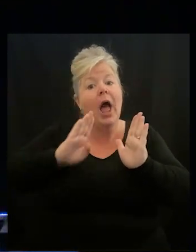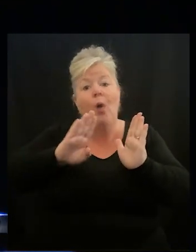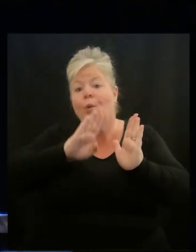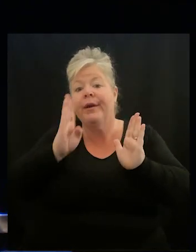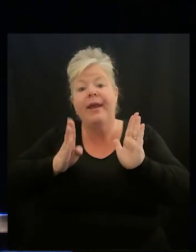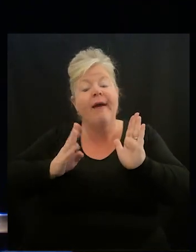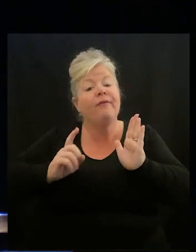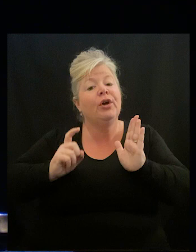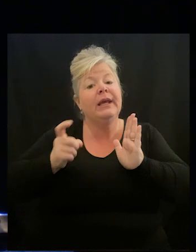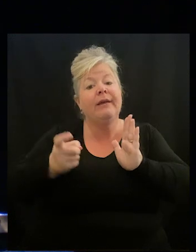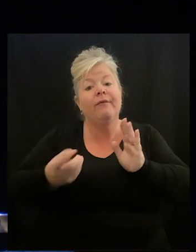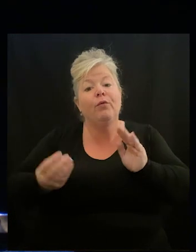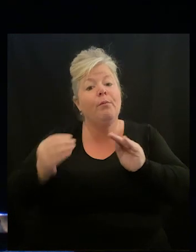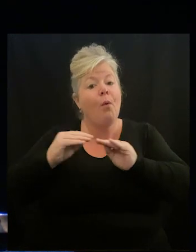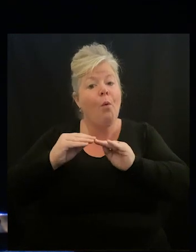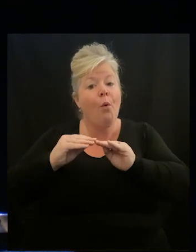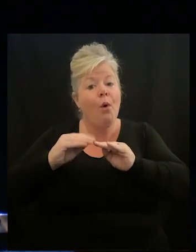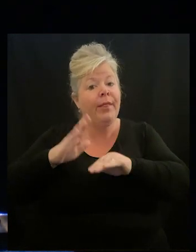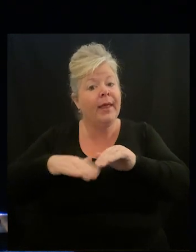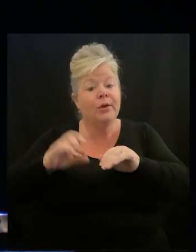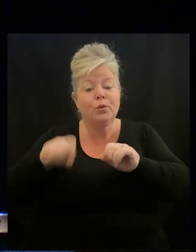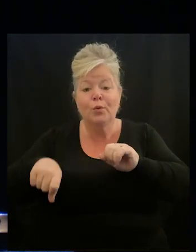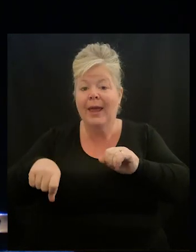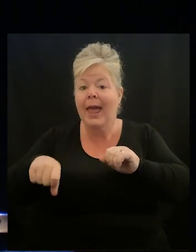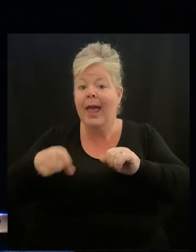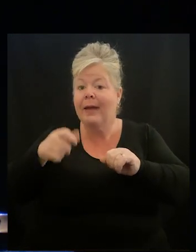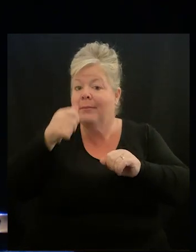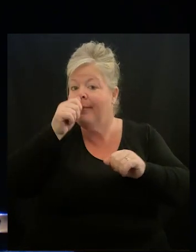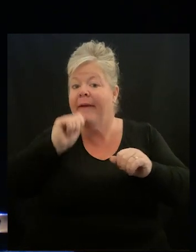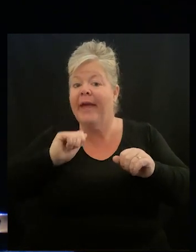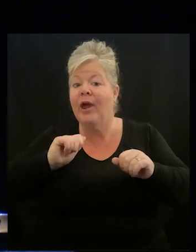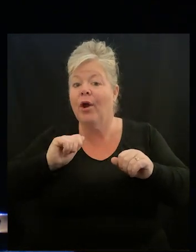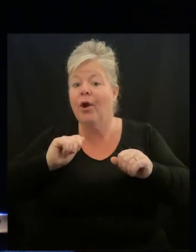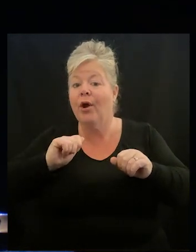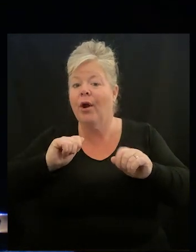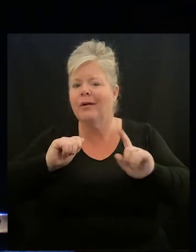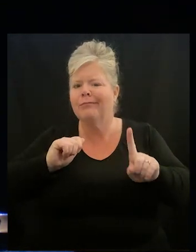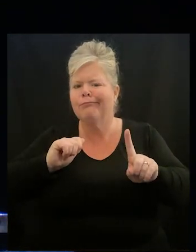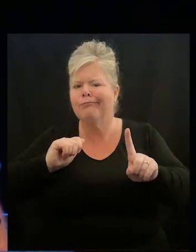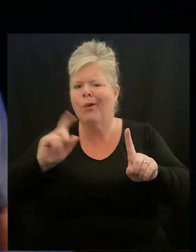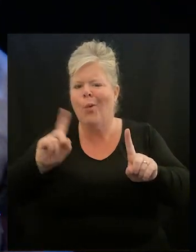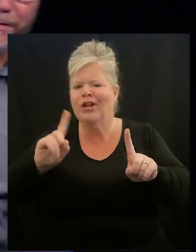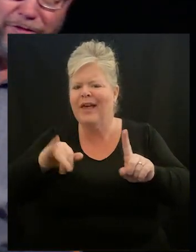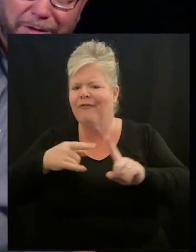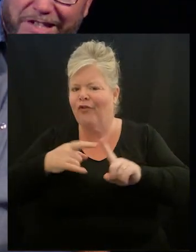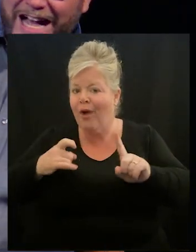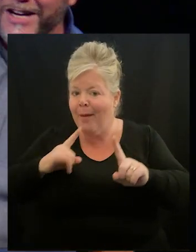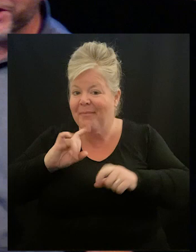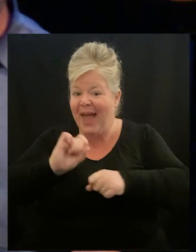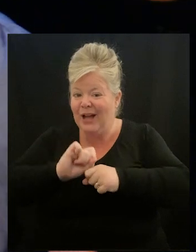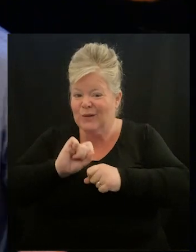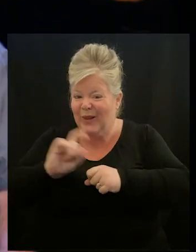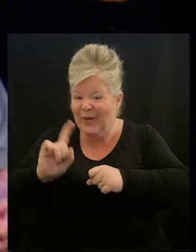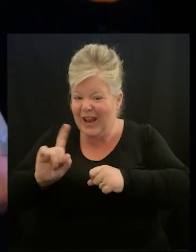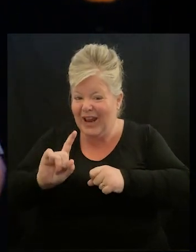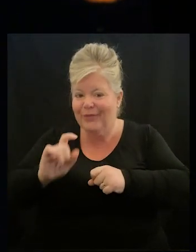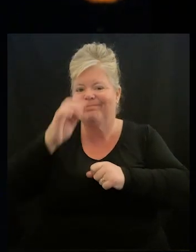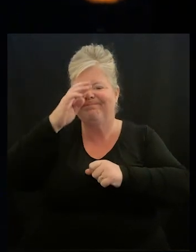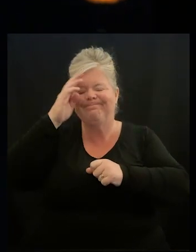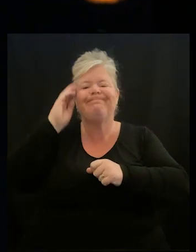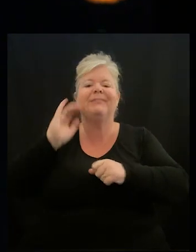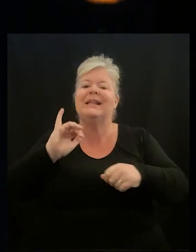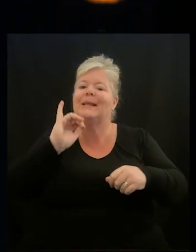never give us more than we can bear. Now, where did this idea even come from? It's actually